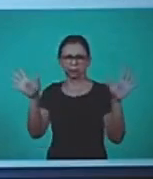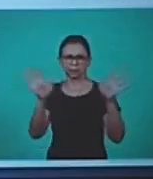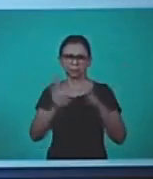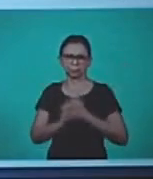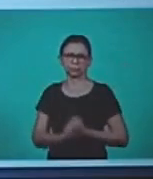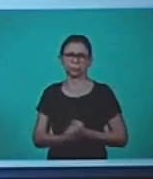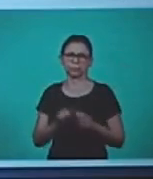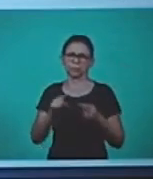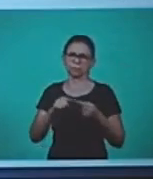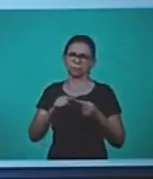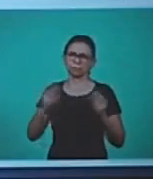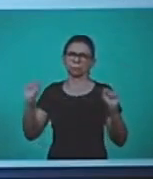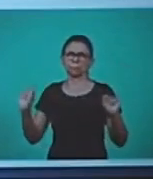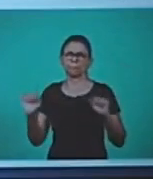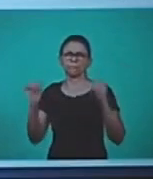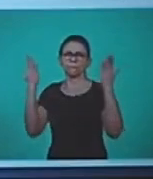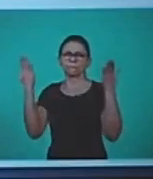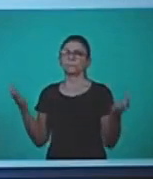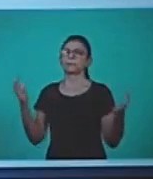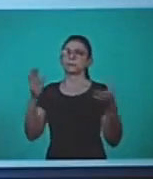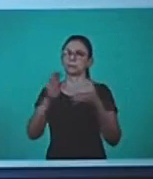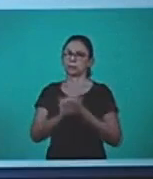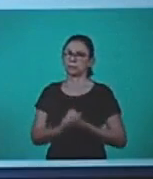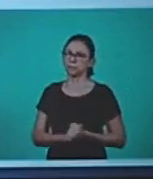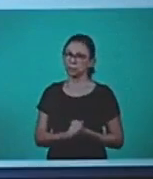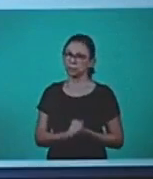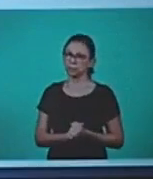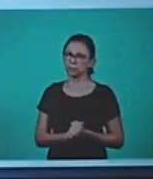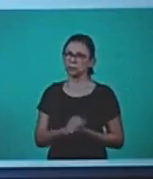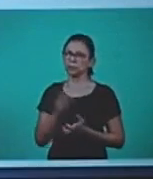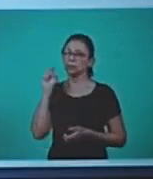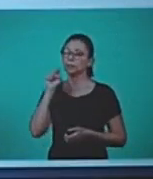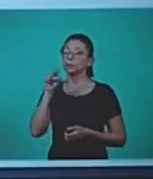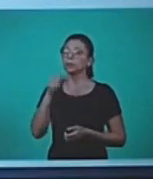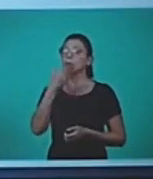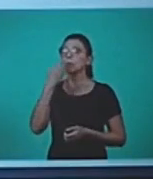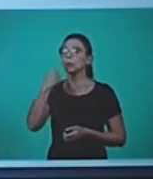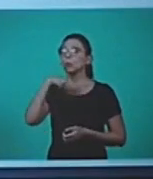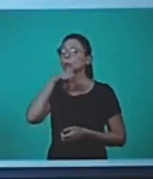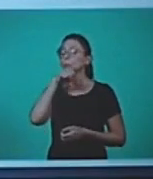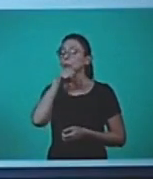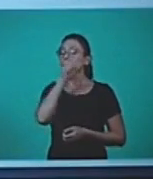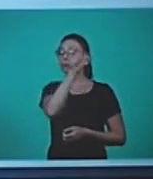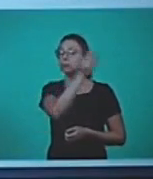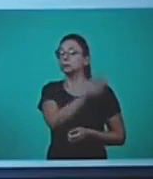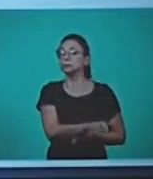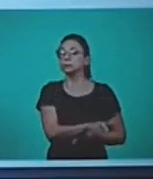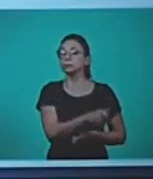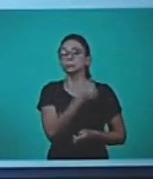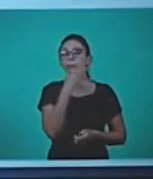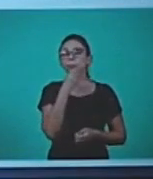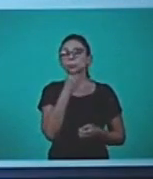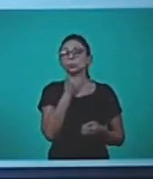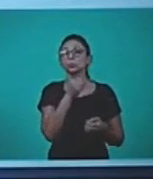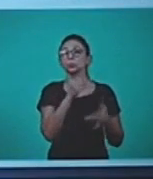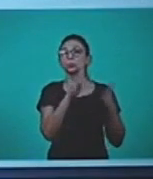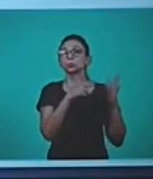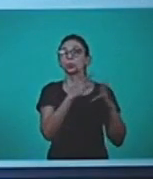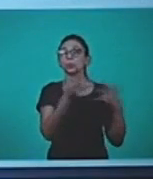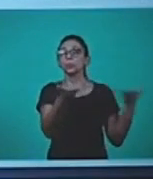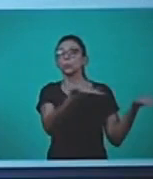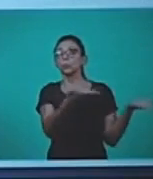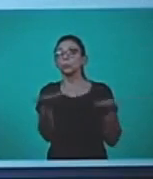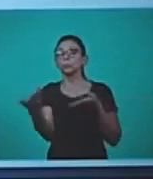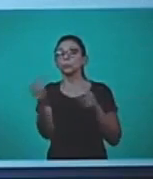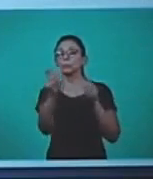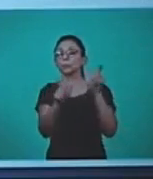clear. It's a feast, a marriage, in which the father of the groom invited a couple of people